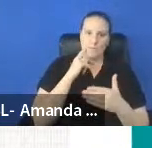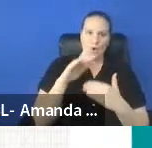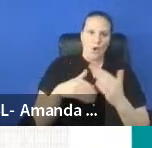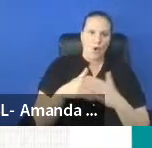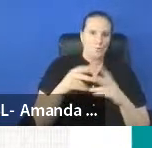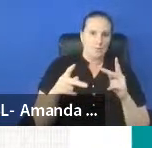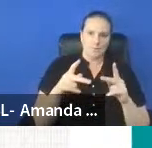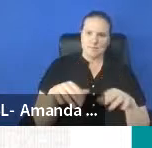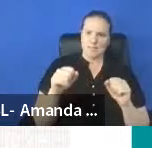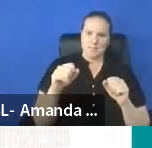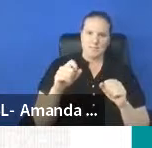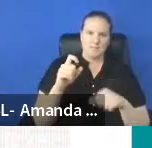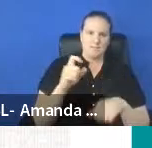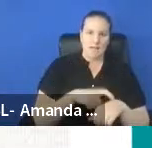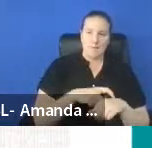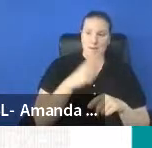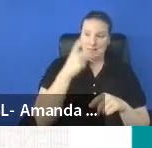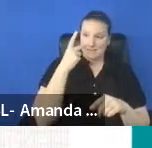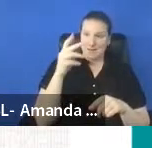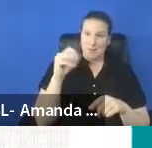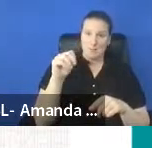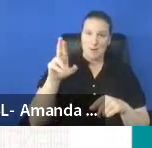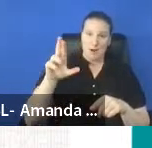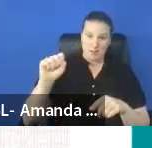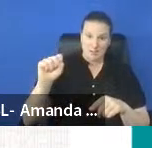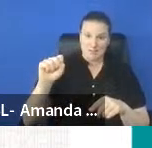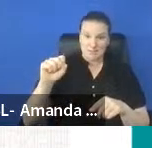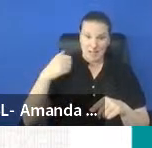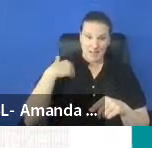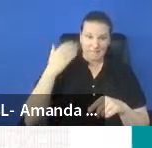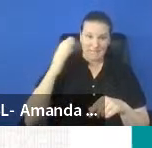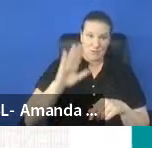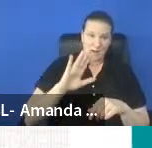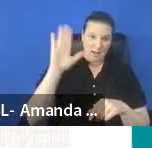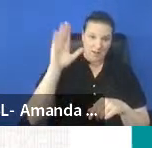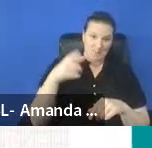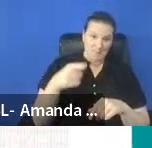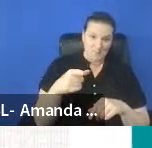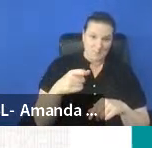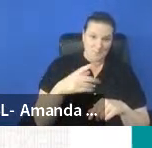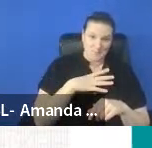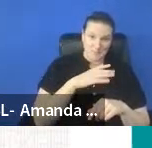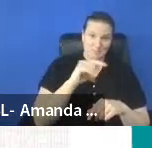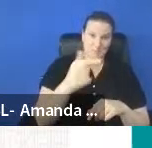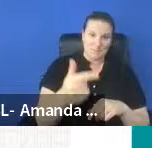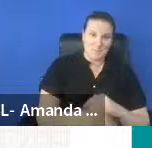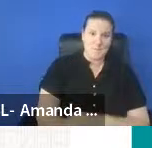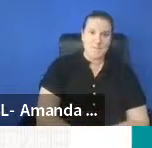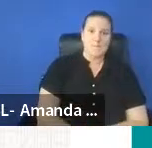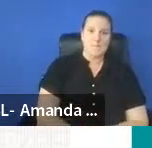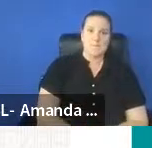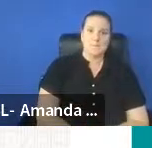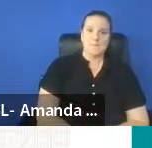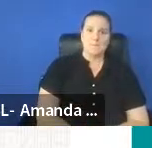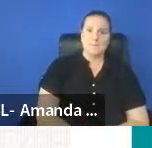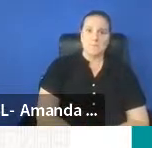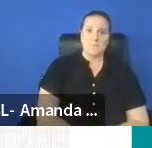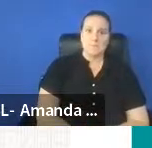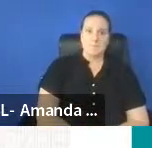took the time. And I see, Marcus, you have your hand up. So I'll flip it over to you.